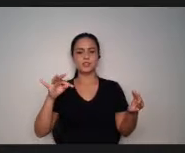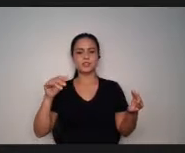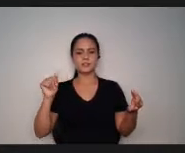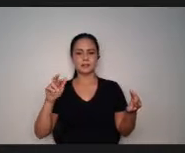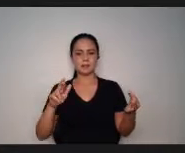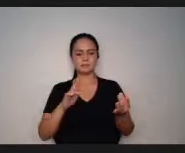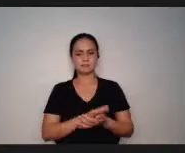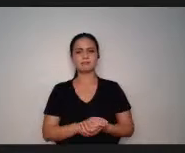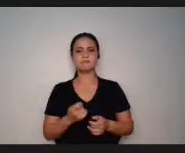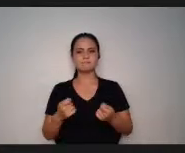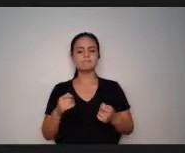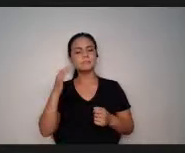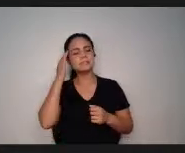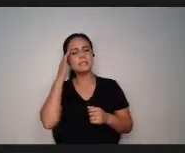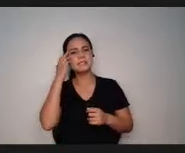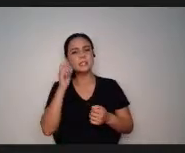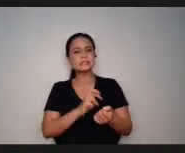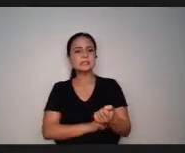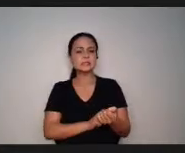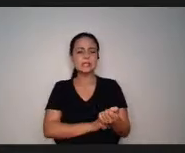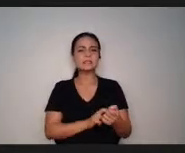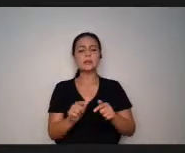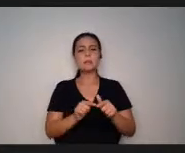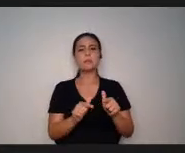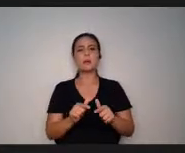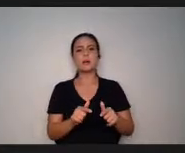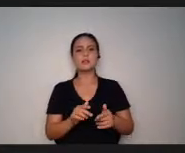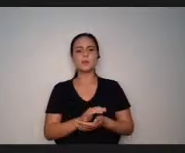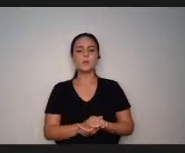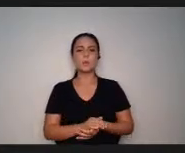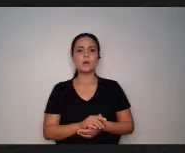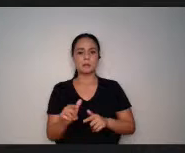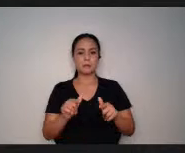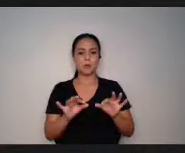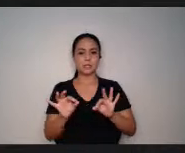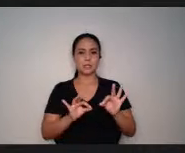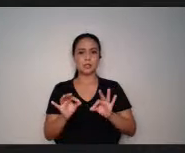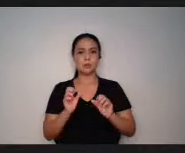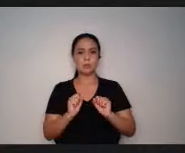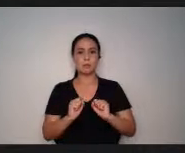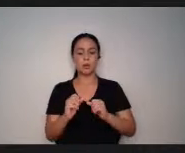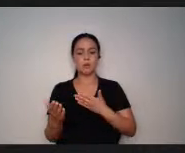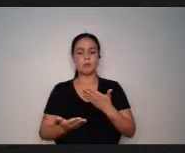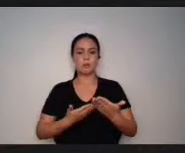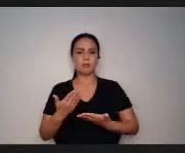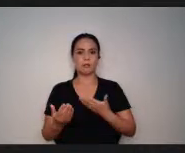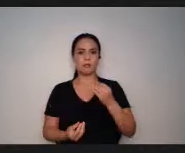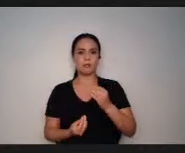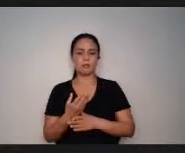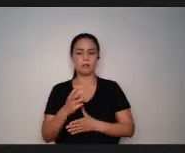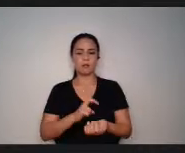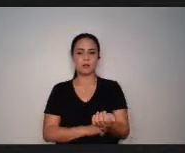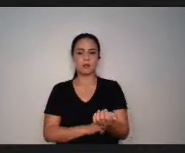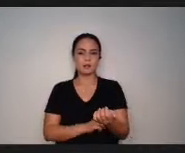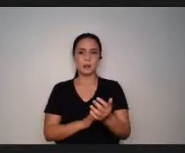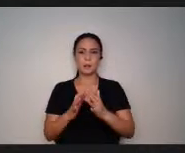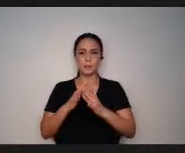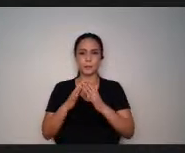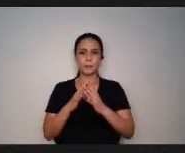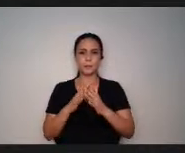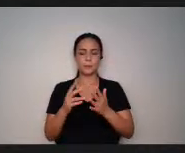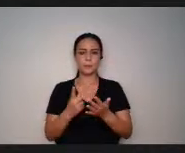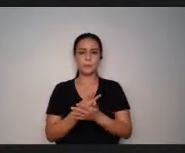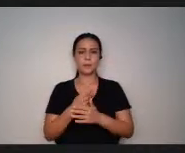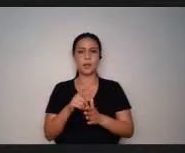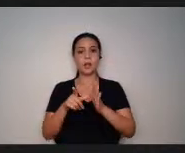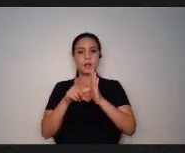and if we can address the sources of stress, then we can prevent its effects before it happens. And that really is how it's tied into the